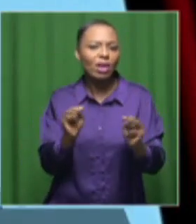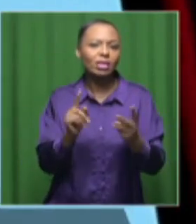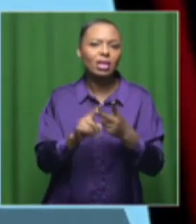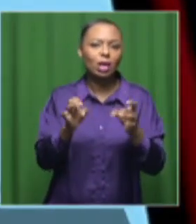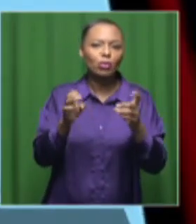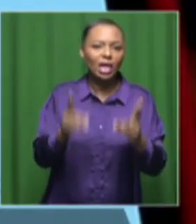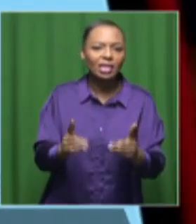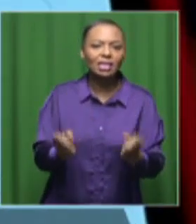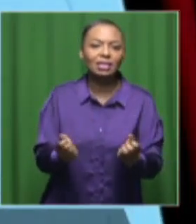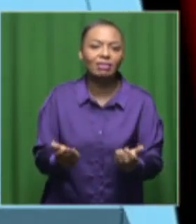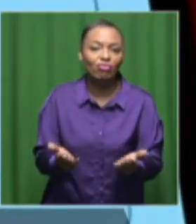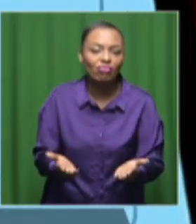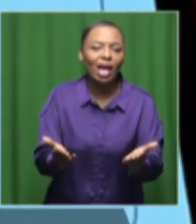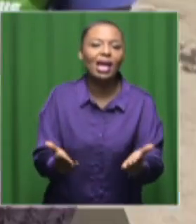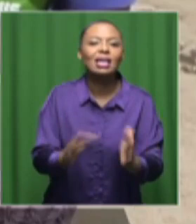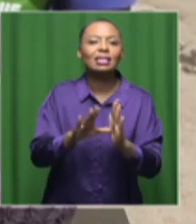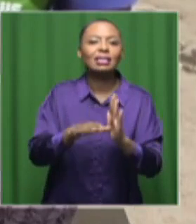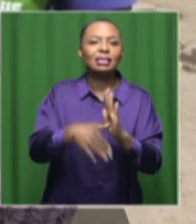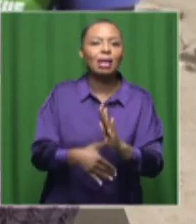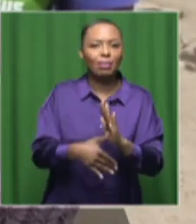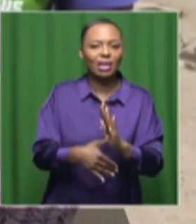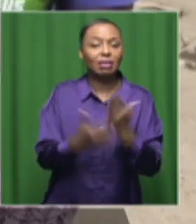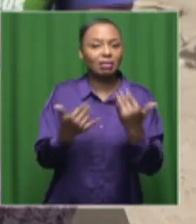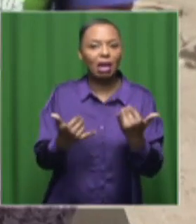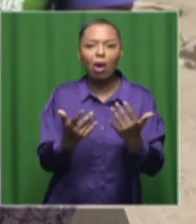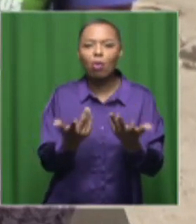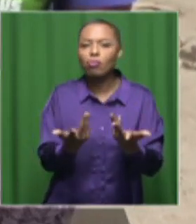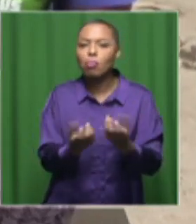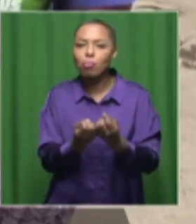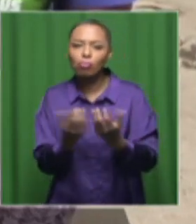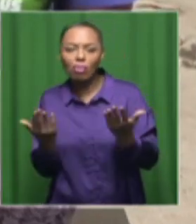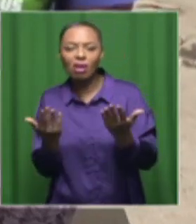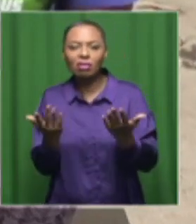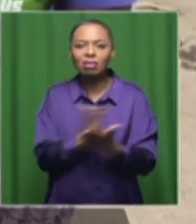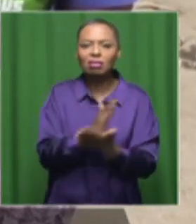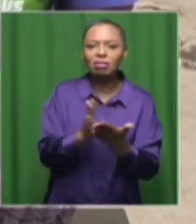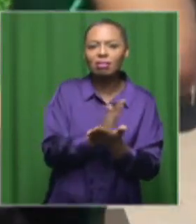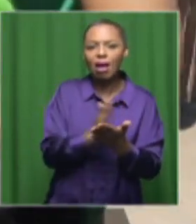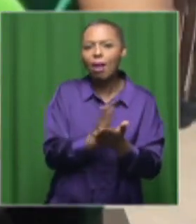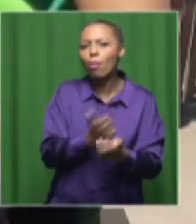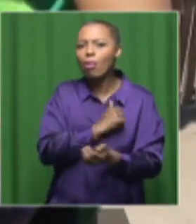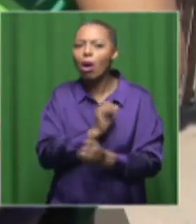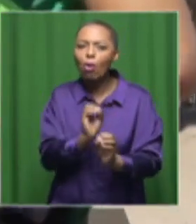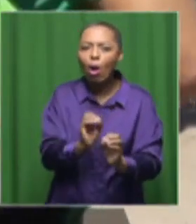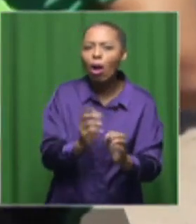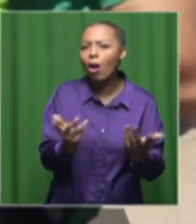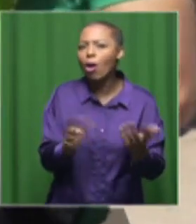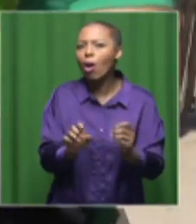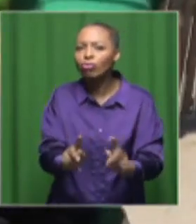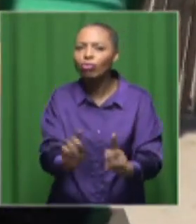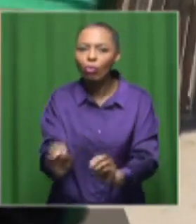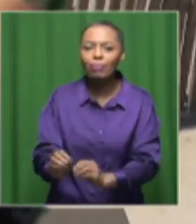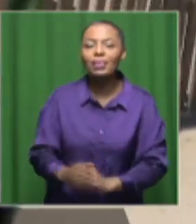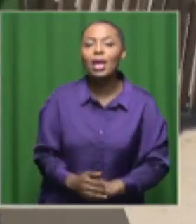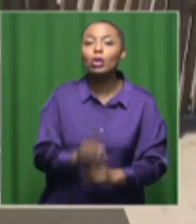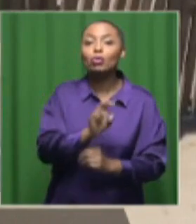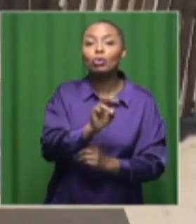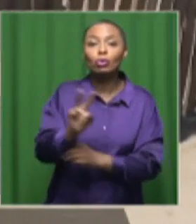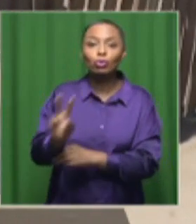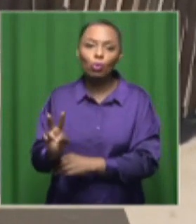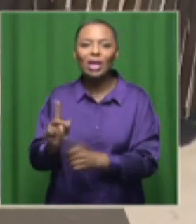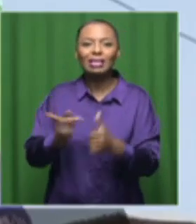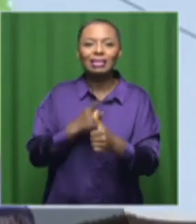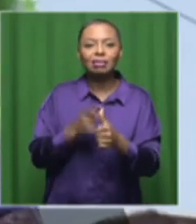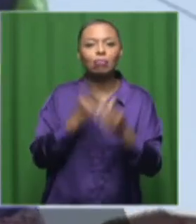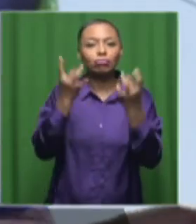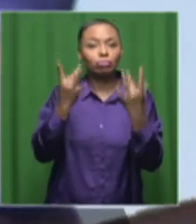education, service delivery and disability prevalence among the areas reported on. The 2022 census is the fourth